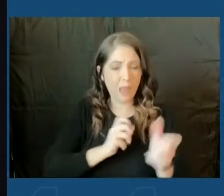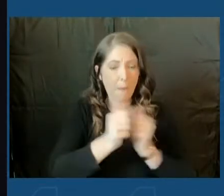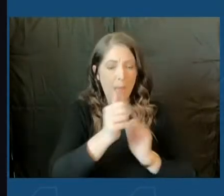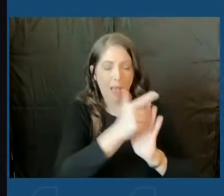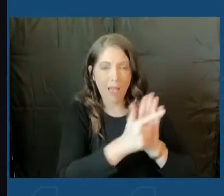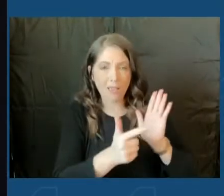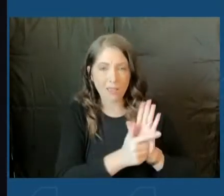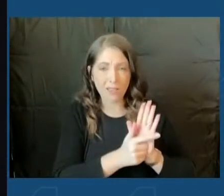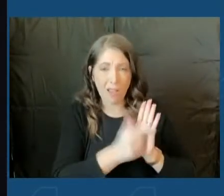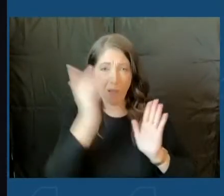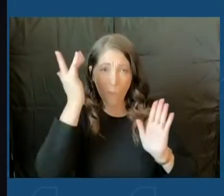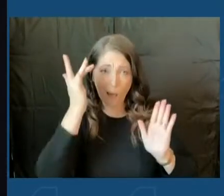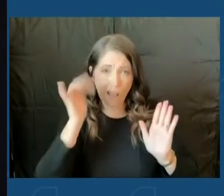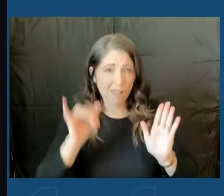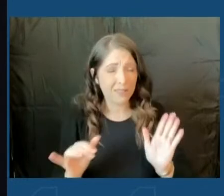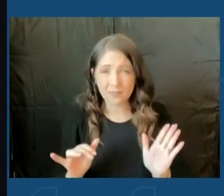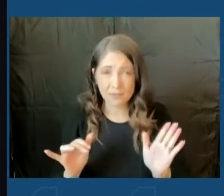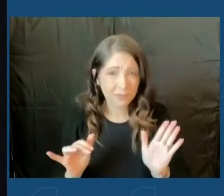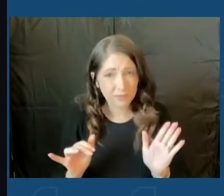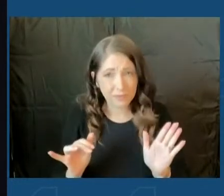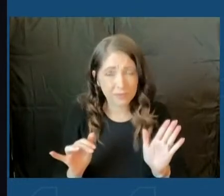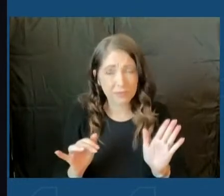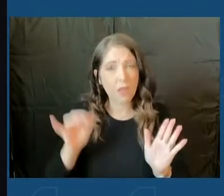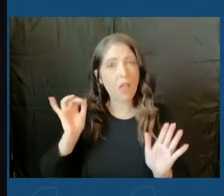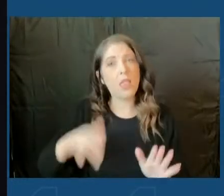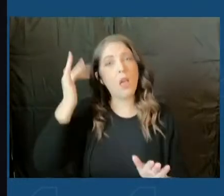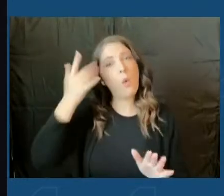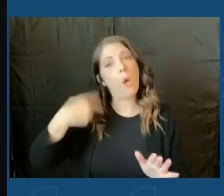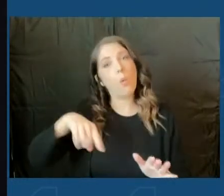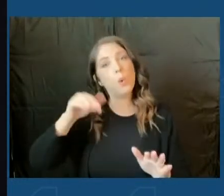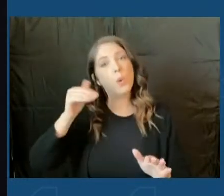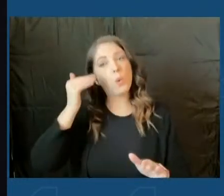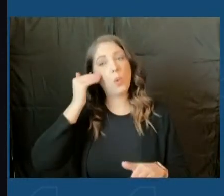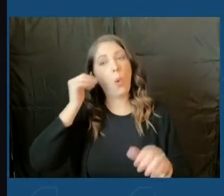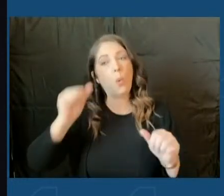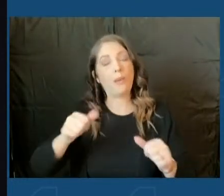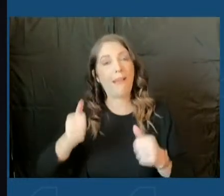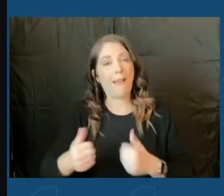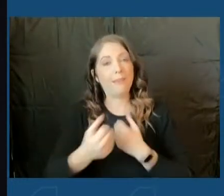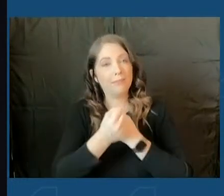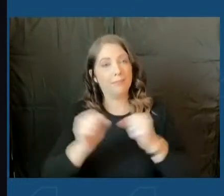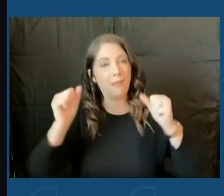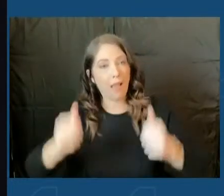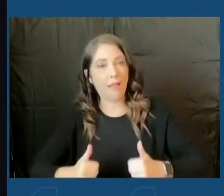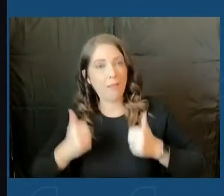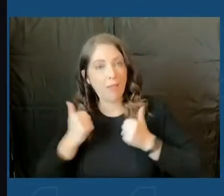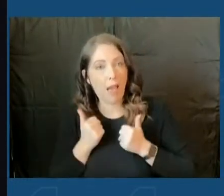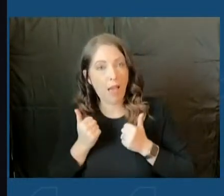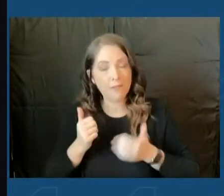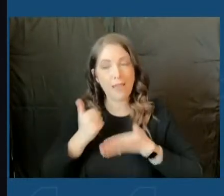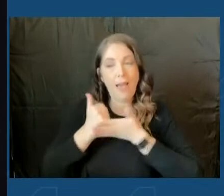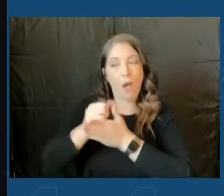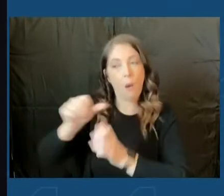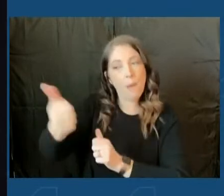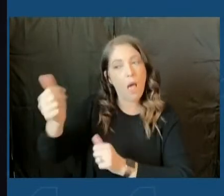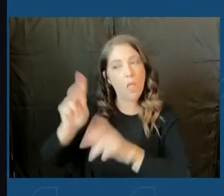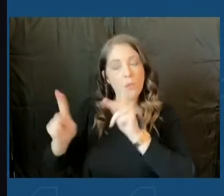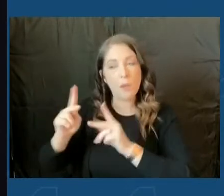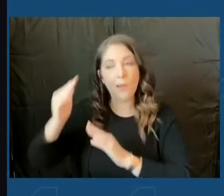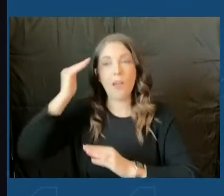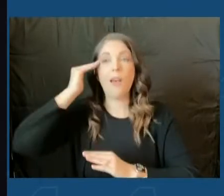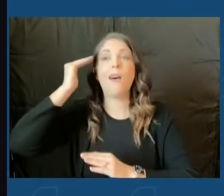save some lives and raise the consciousness of others, because